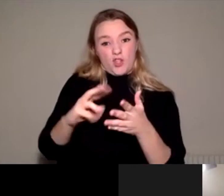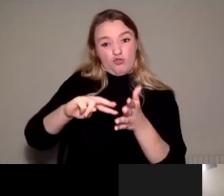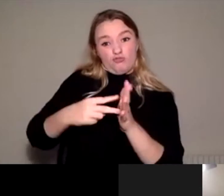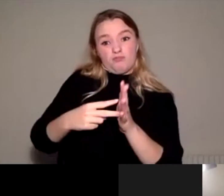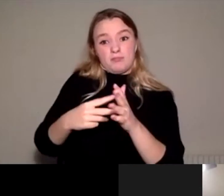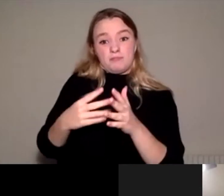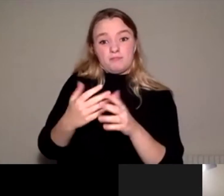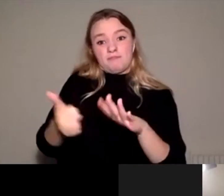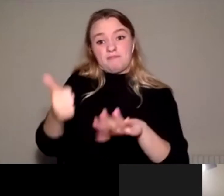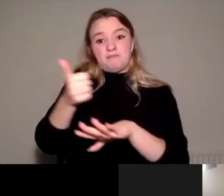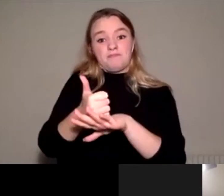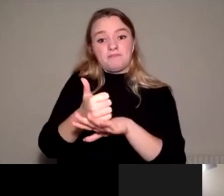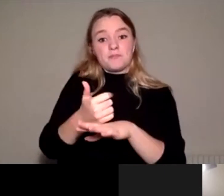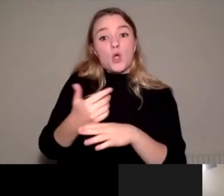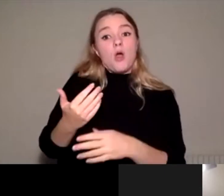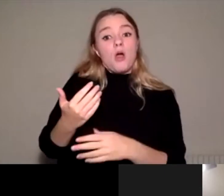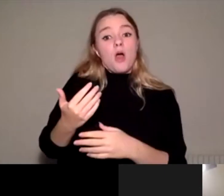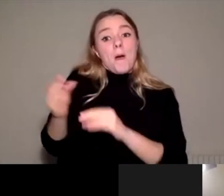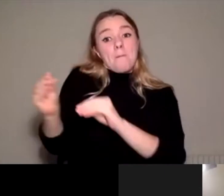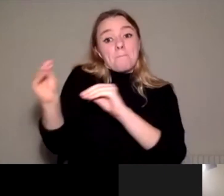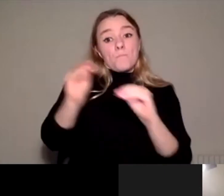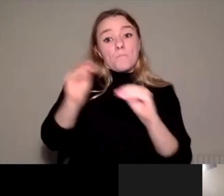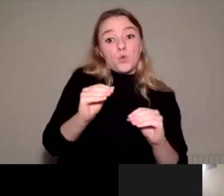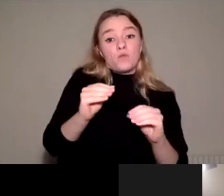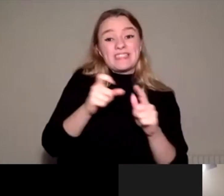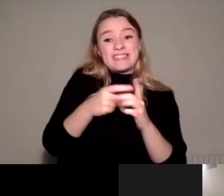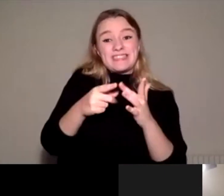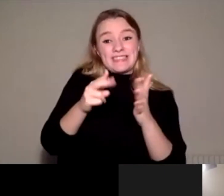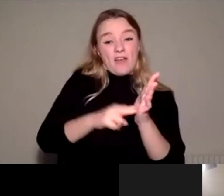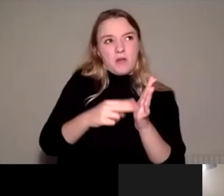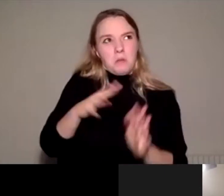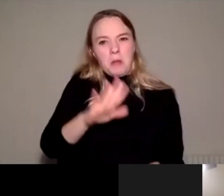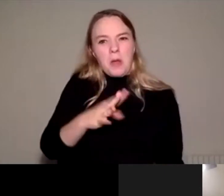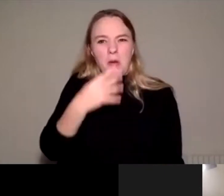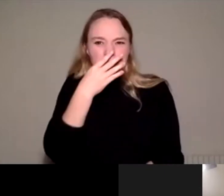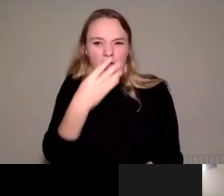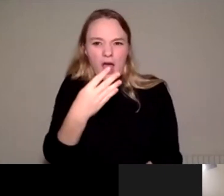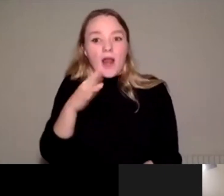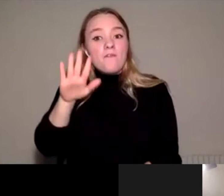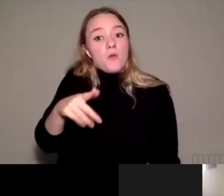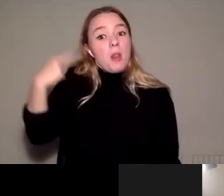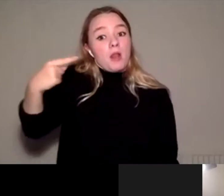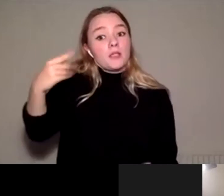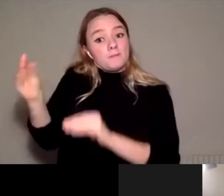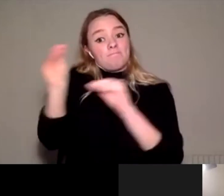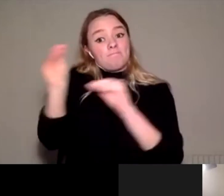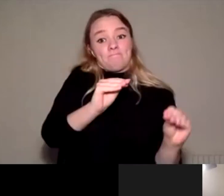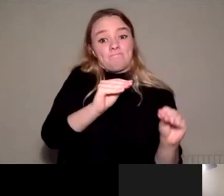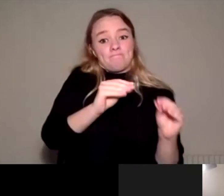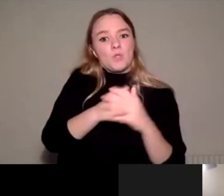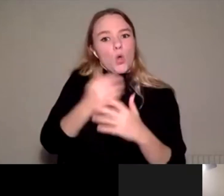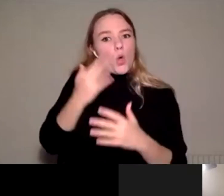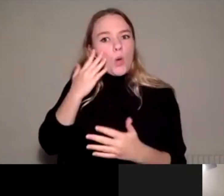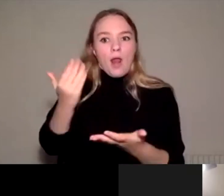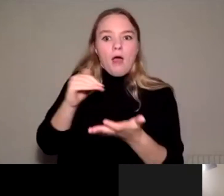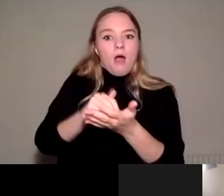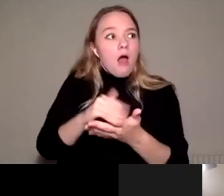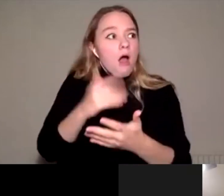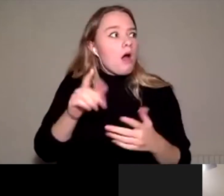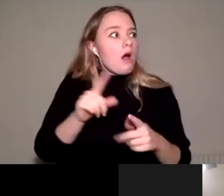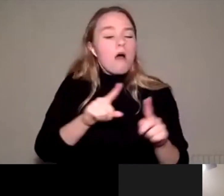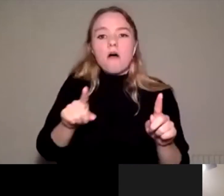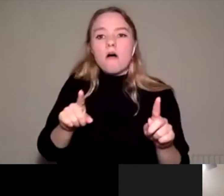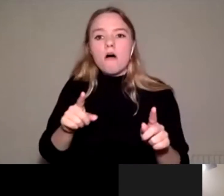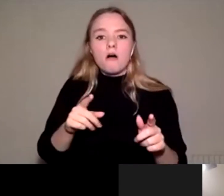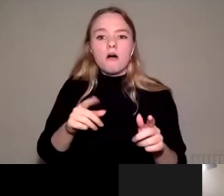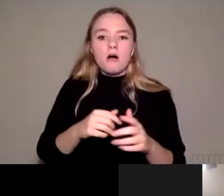me. I moved to Devon when I was about 9 years old from London. So obviously when I first moved here, there was a bit of